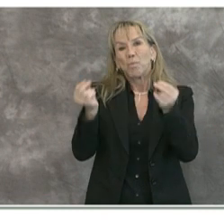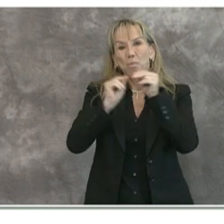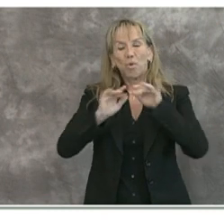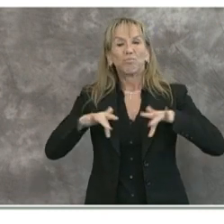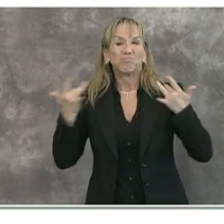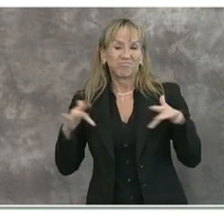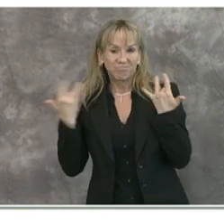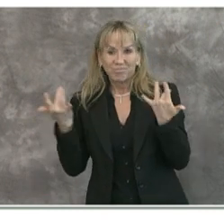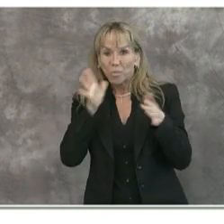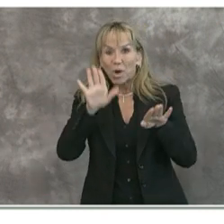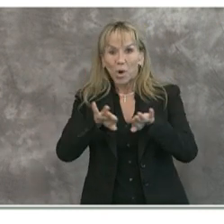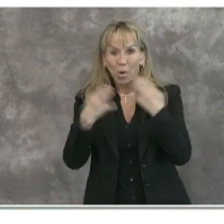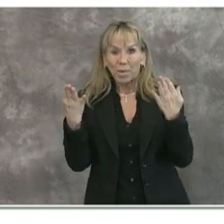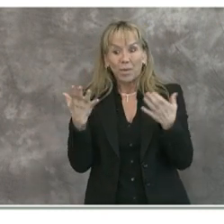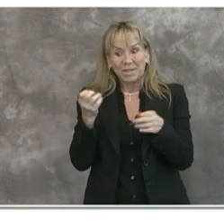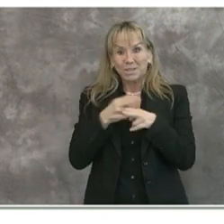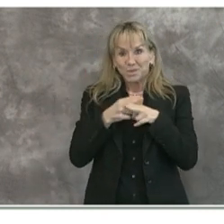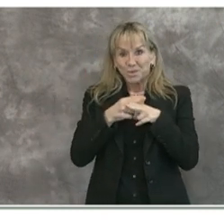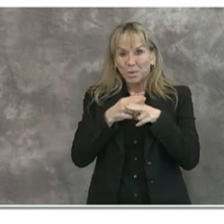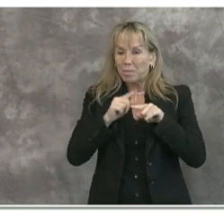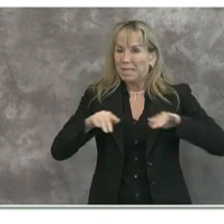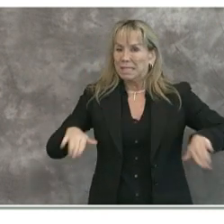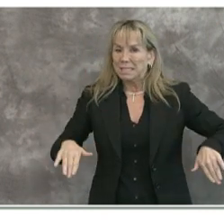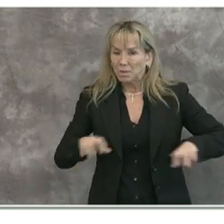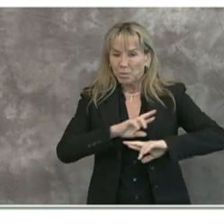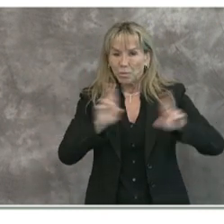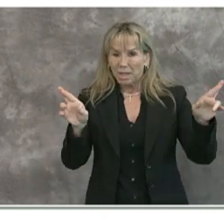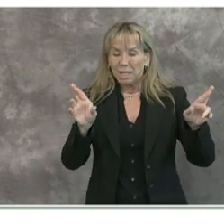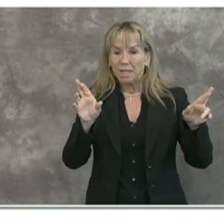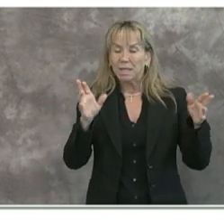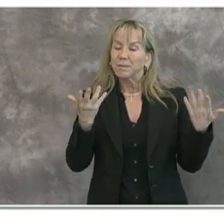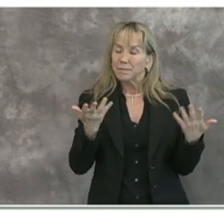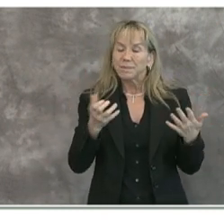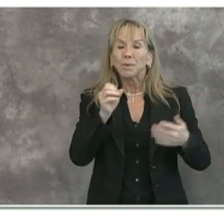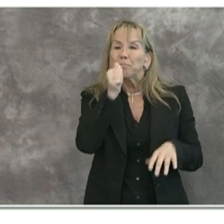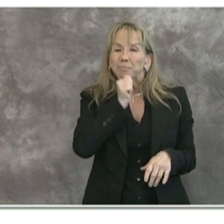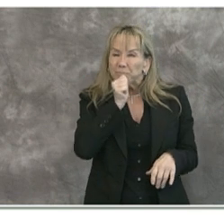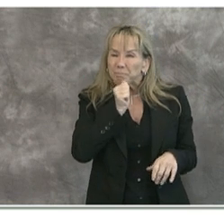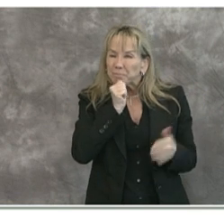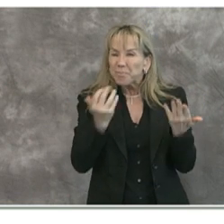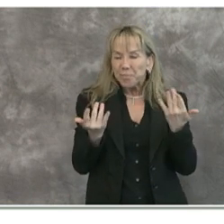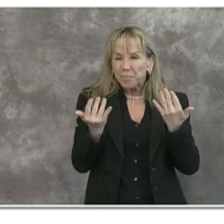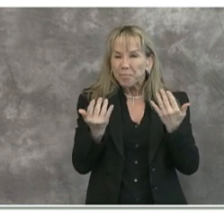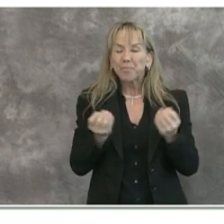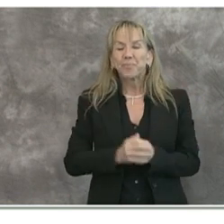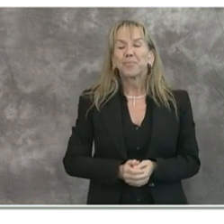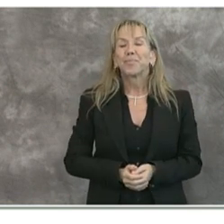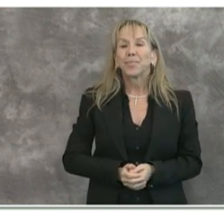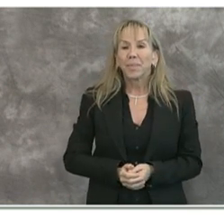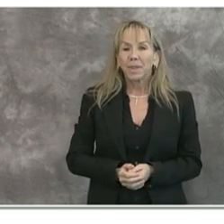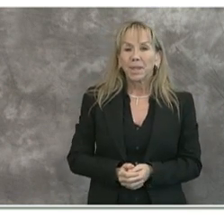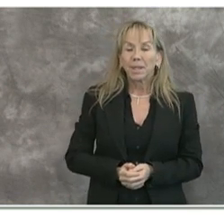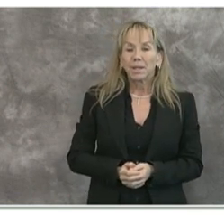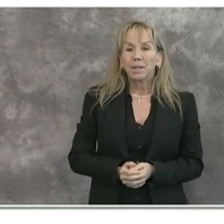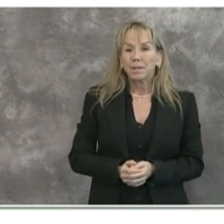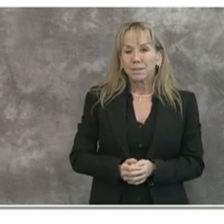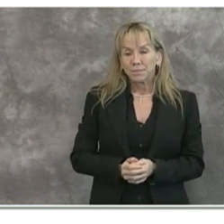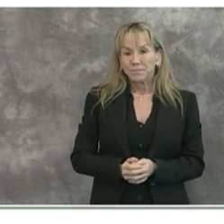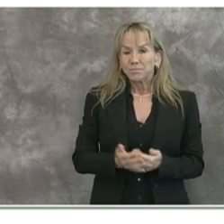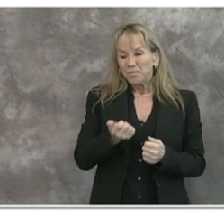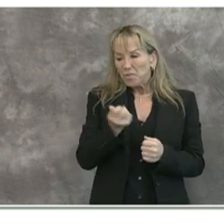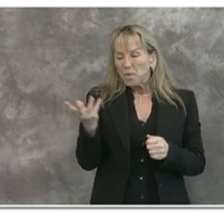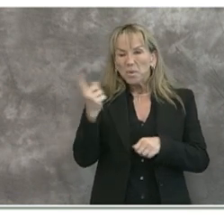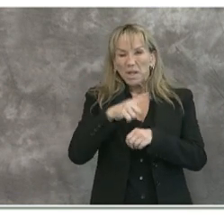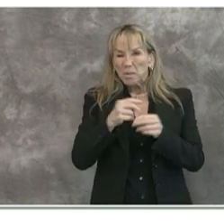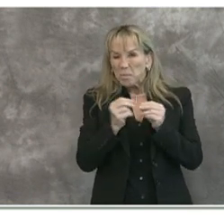to do that soon, but we're not quite there yet, and we ask for you just to be a little bit more patient over the next few